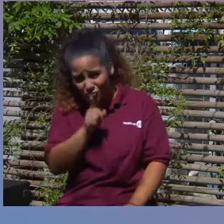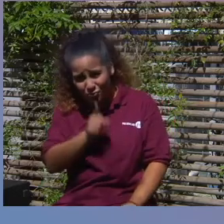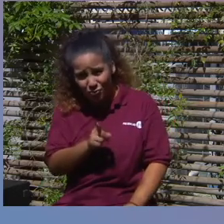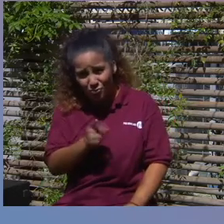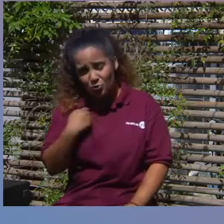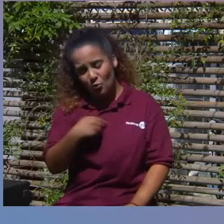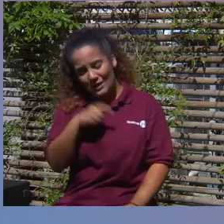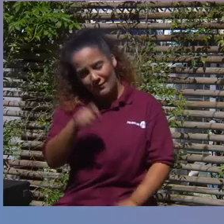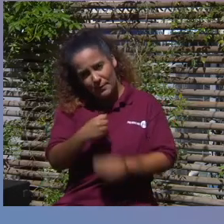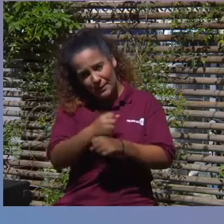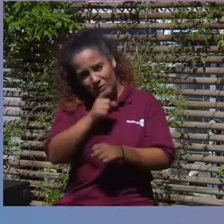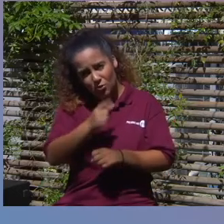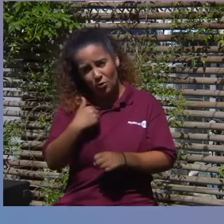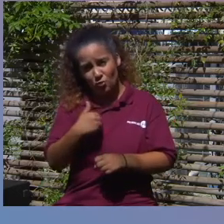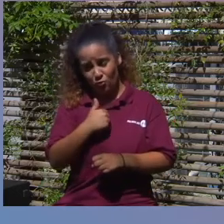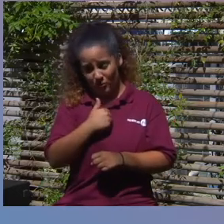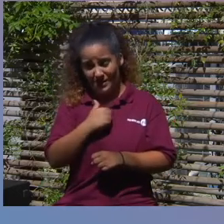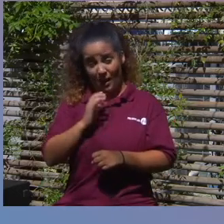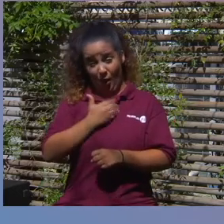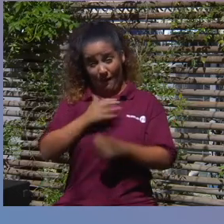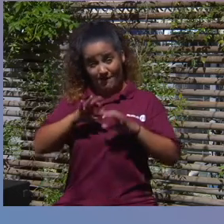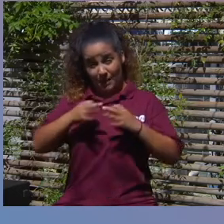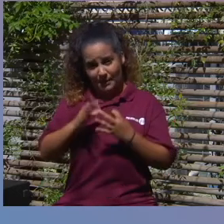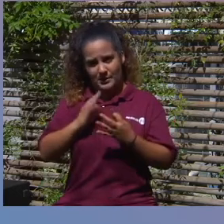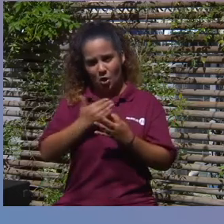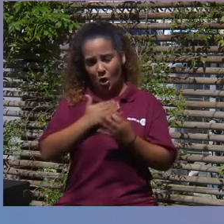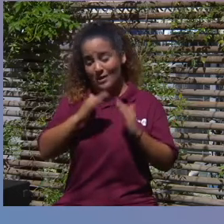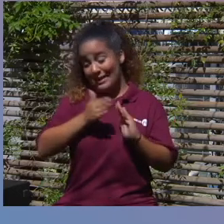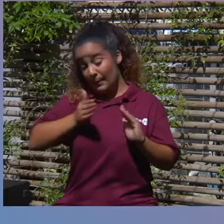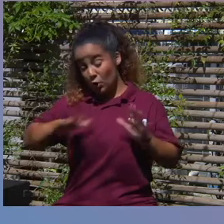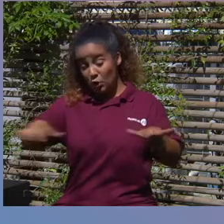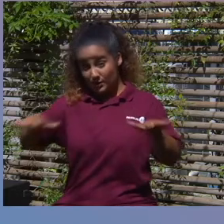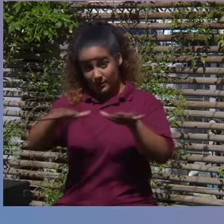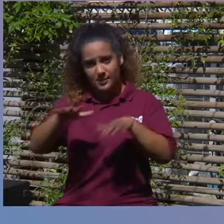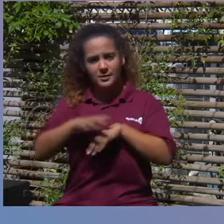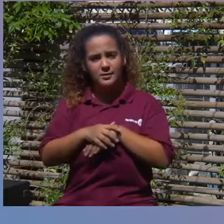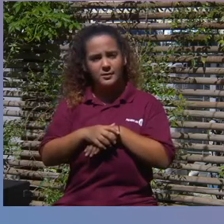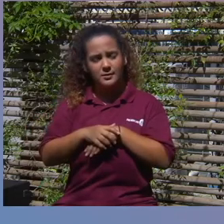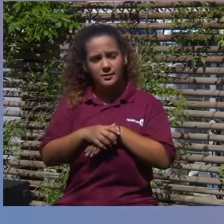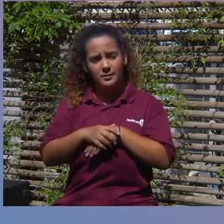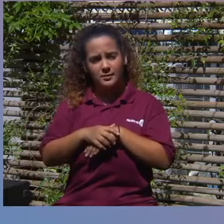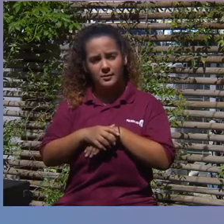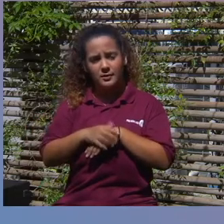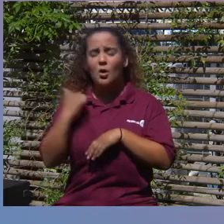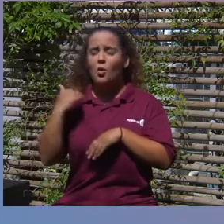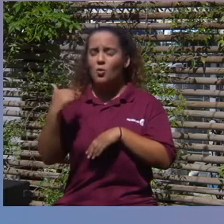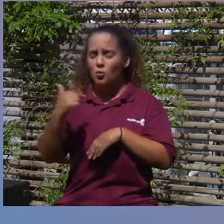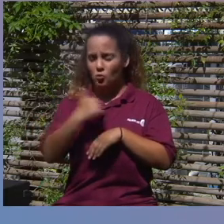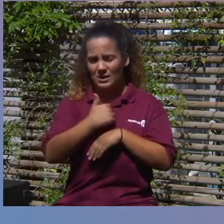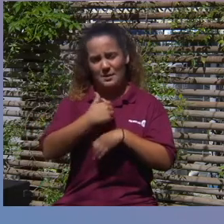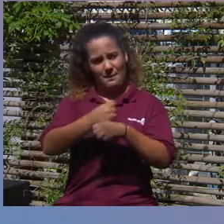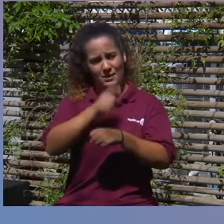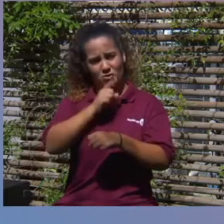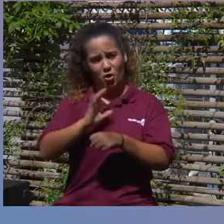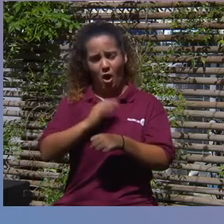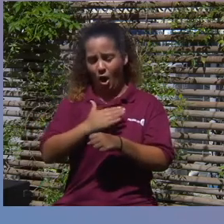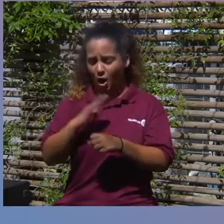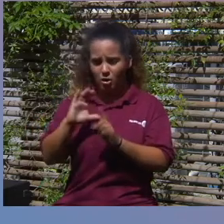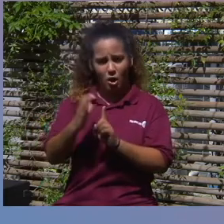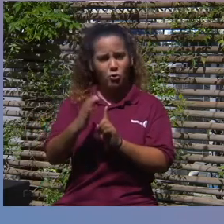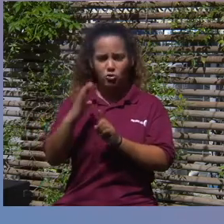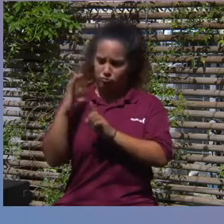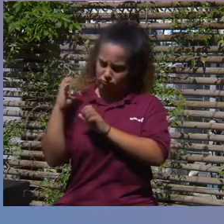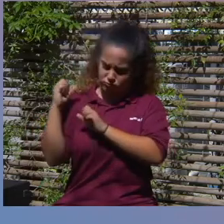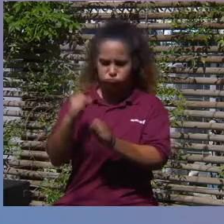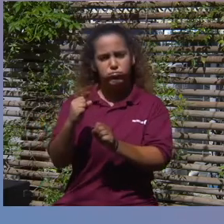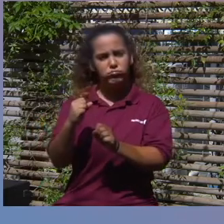we are doing this in our own families, in our own neighborhoods, that we are keeping our culture strong. That's what